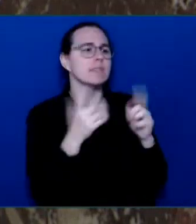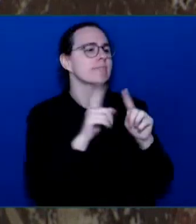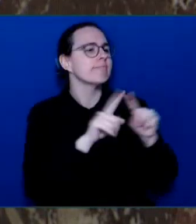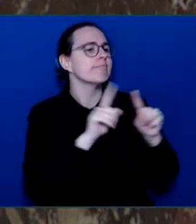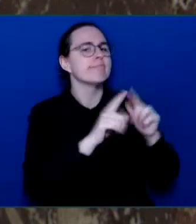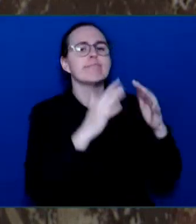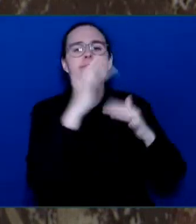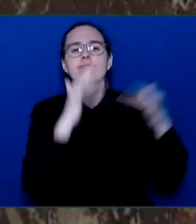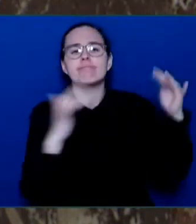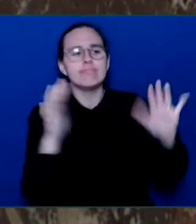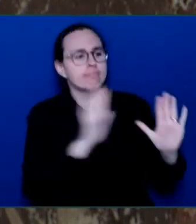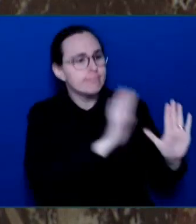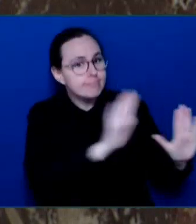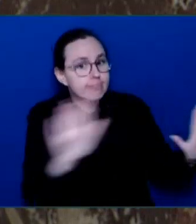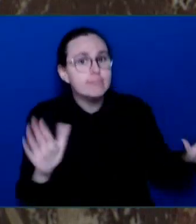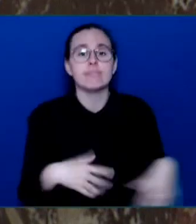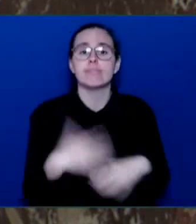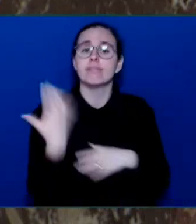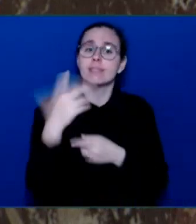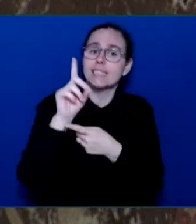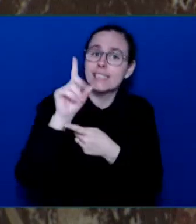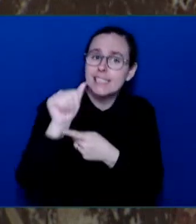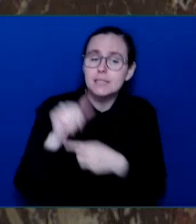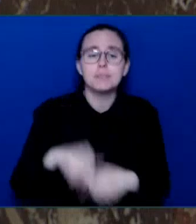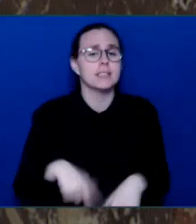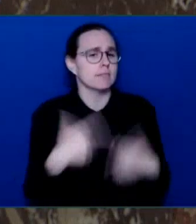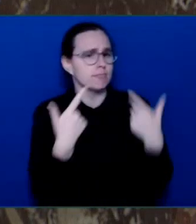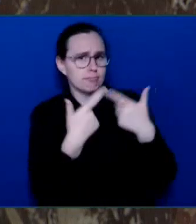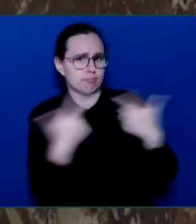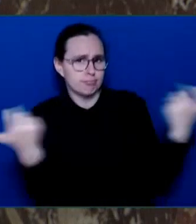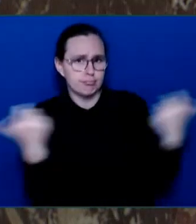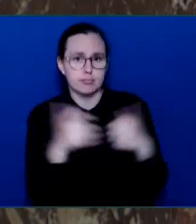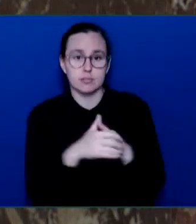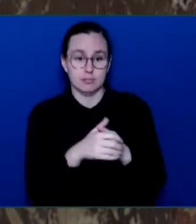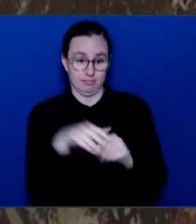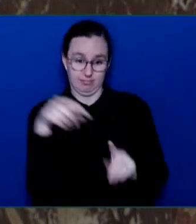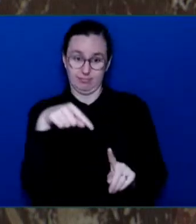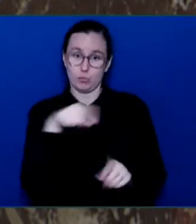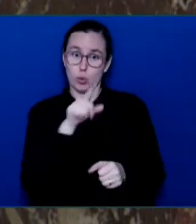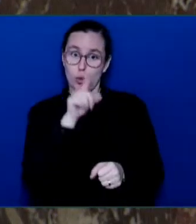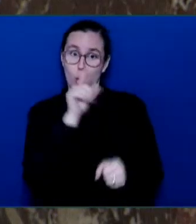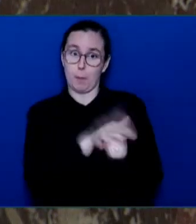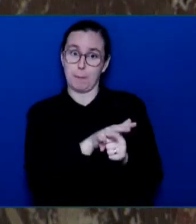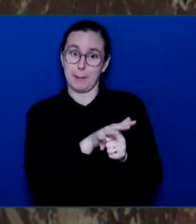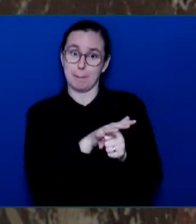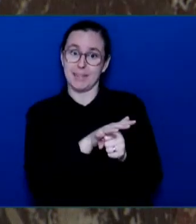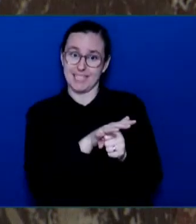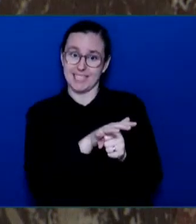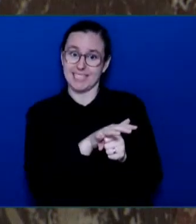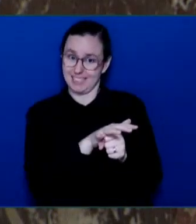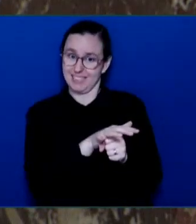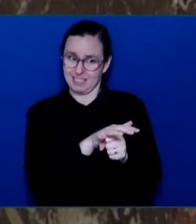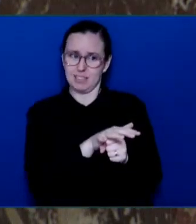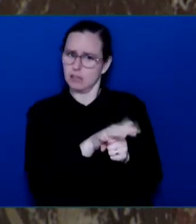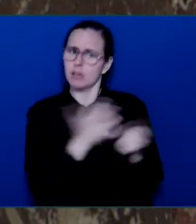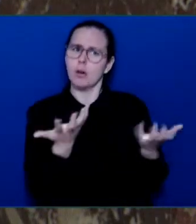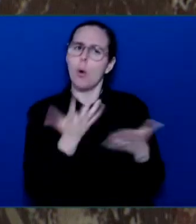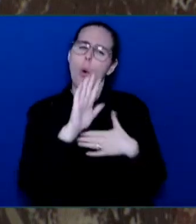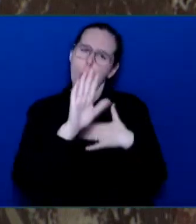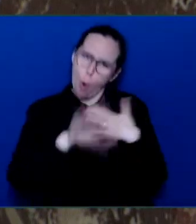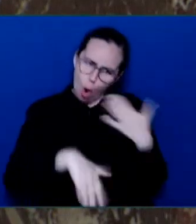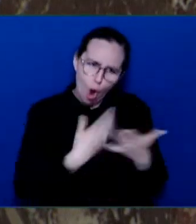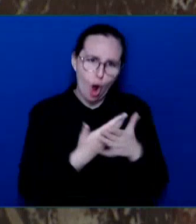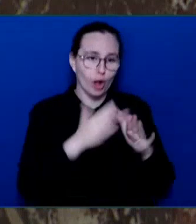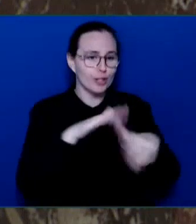is a commitment. I know that, as I said, that every child should be able to reach their full potential. At the same time,